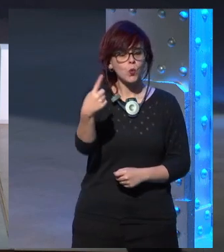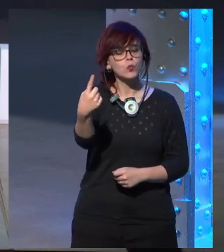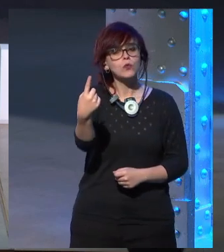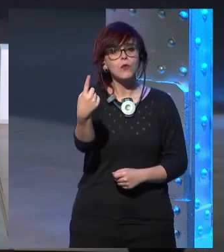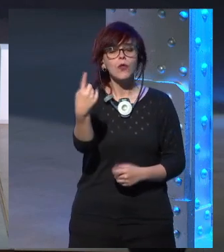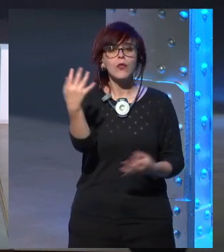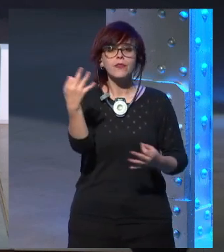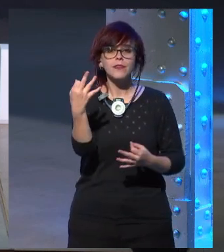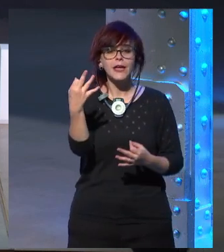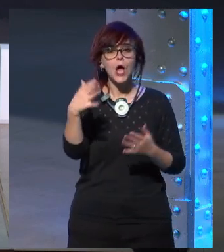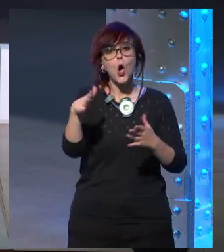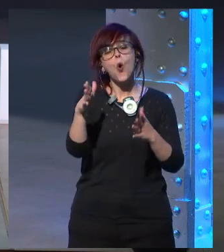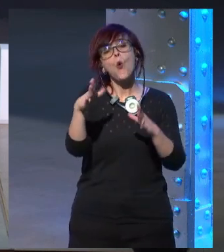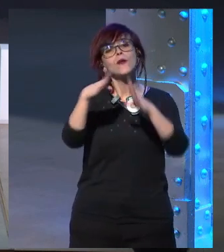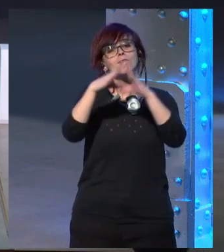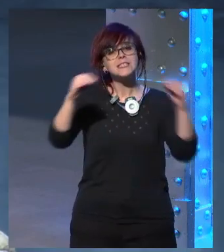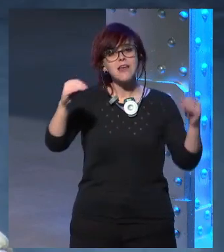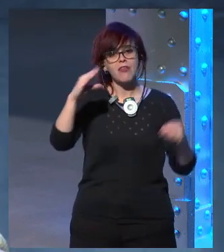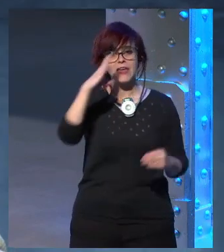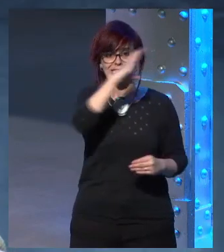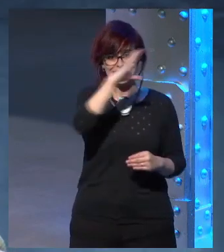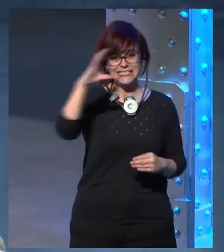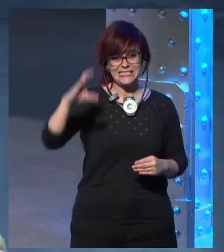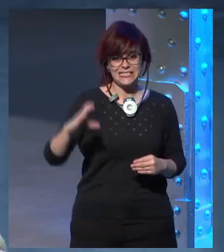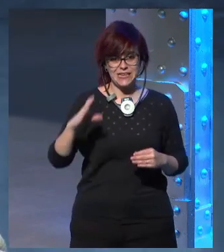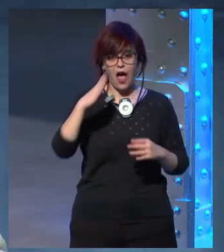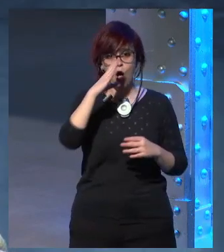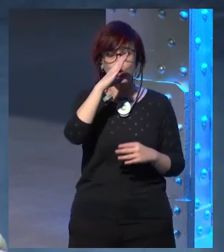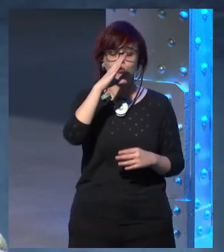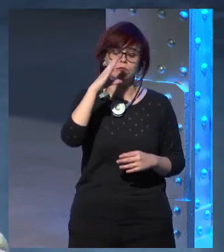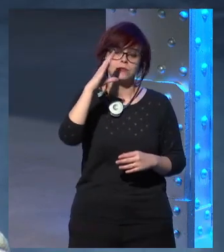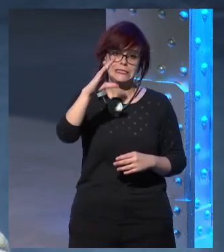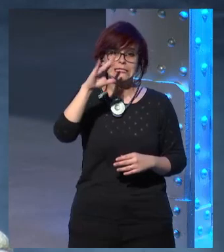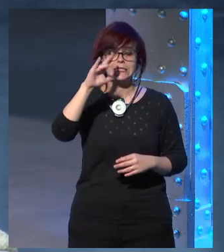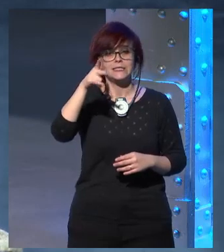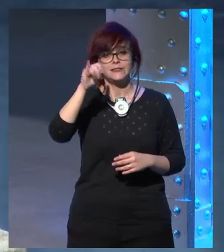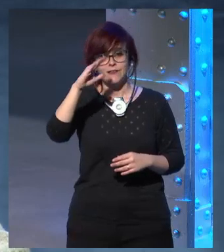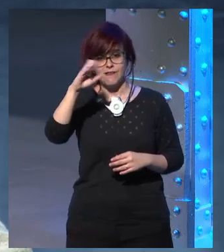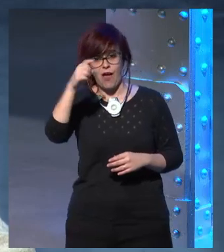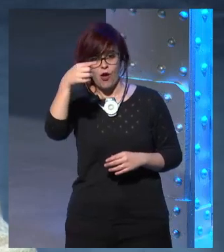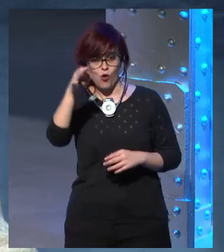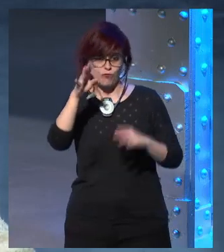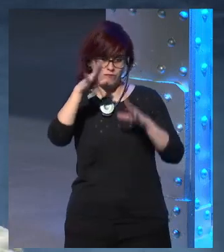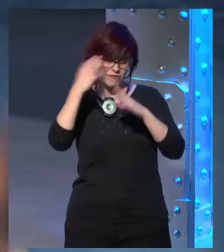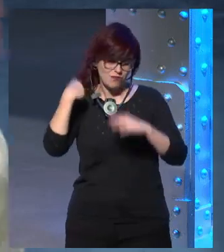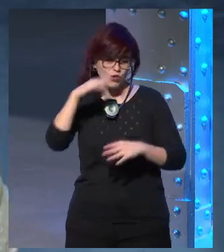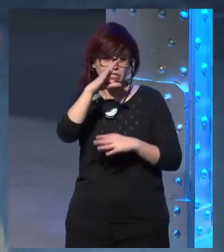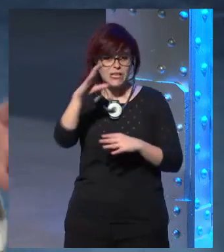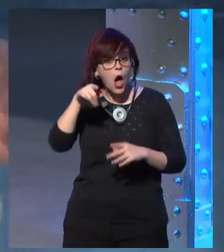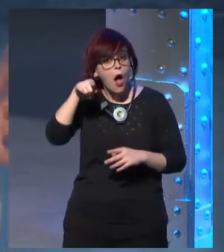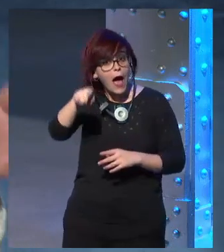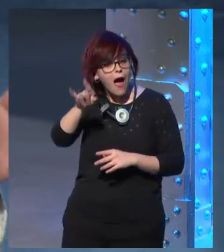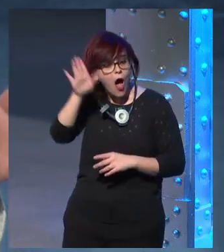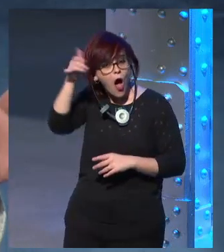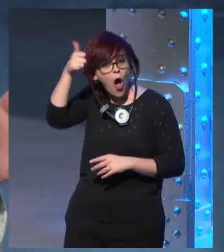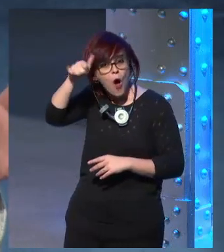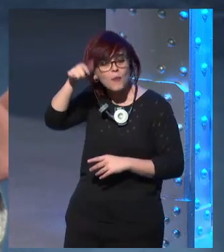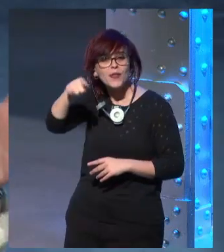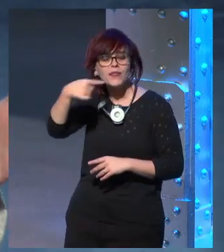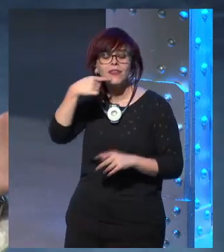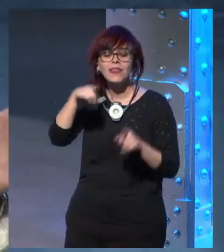of Chicago, and he has spent his life studying this thing called flow. And flow is this notion of when you're really deep